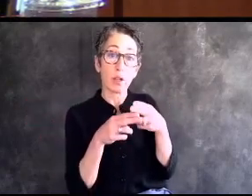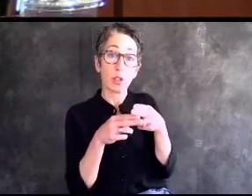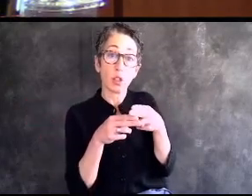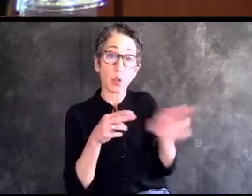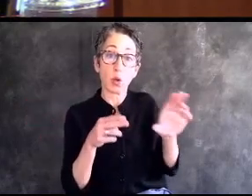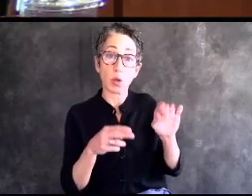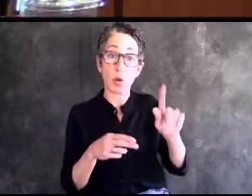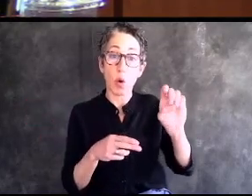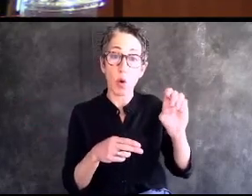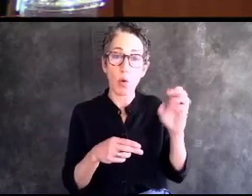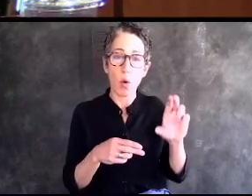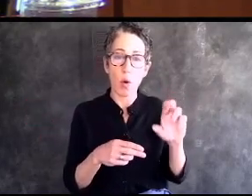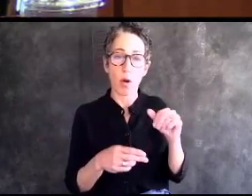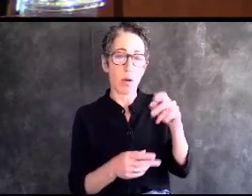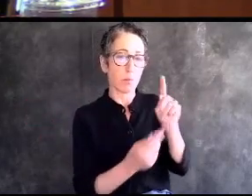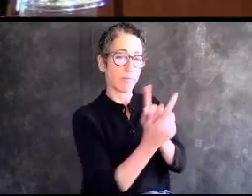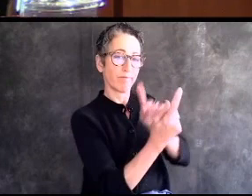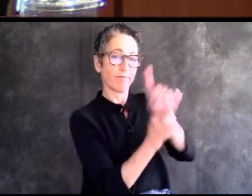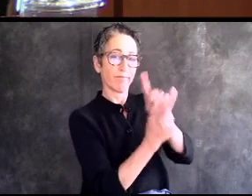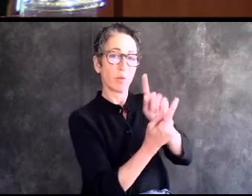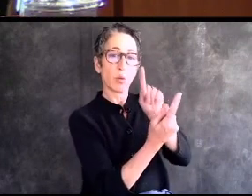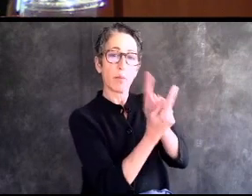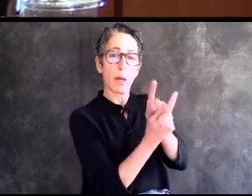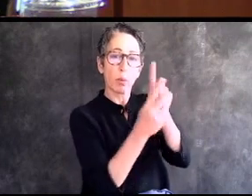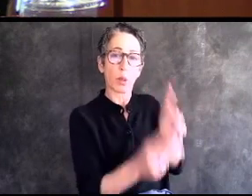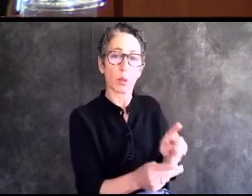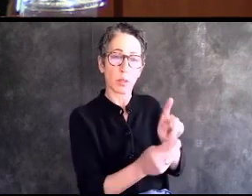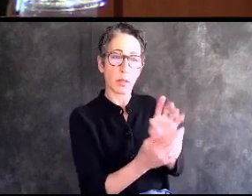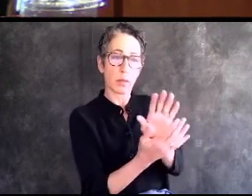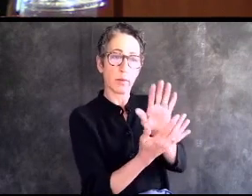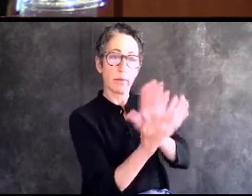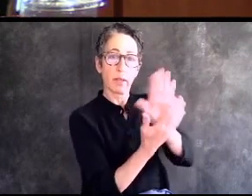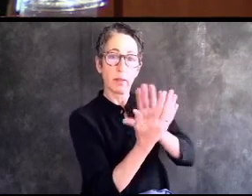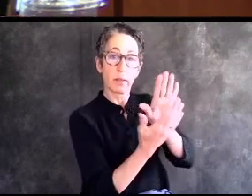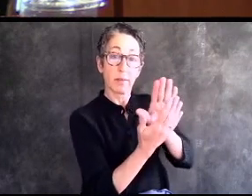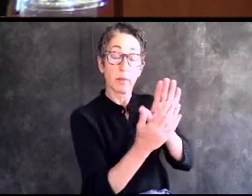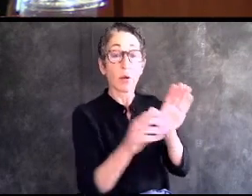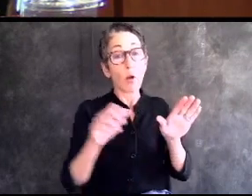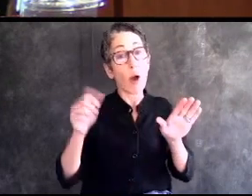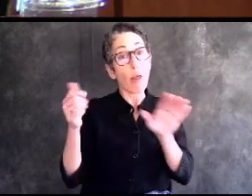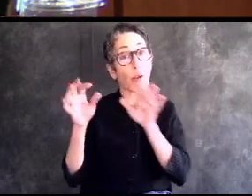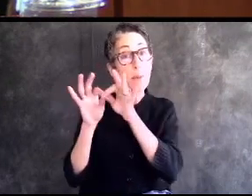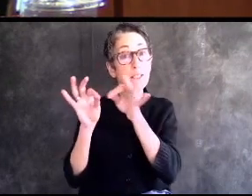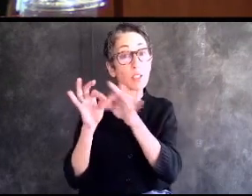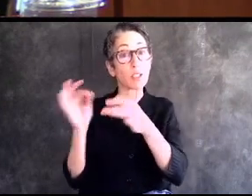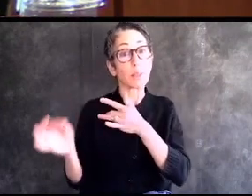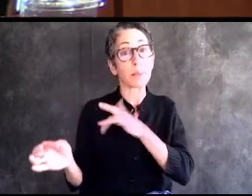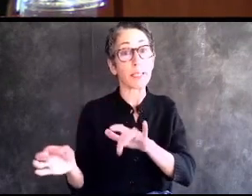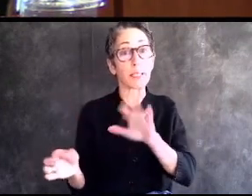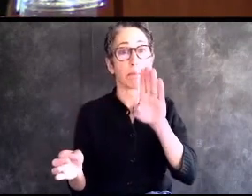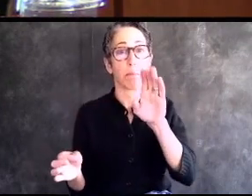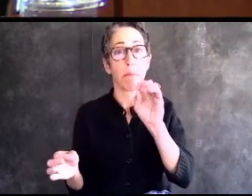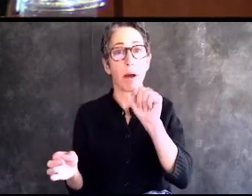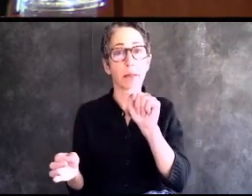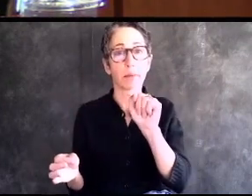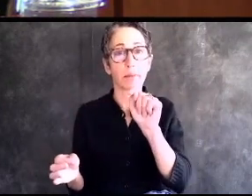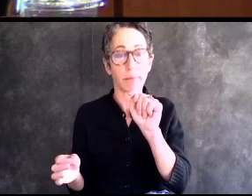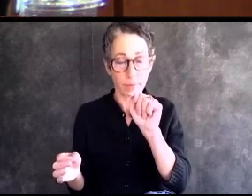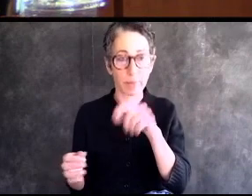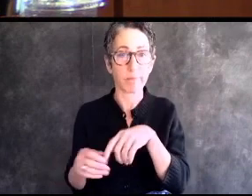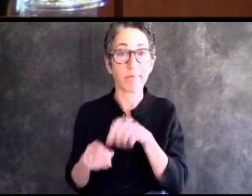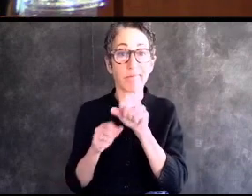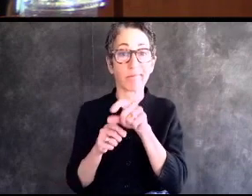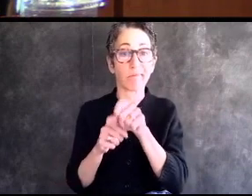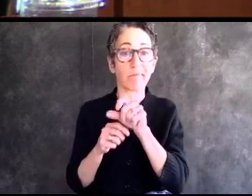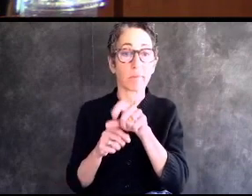to face. Every other mobile number is probably a bot, right? So we're shifting to a new epistemic norm, right? So like it's